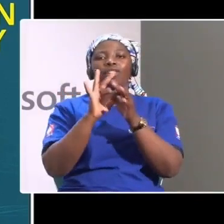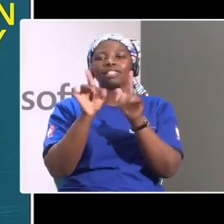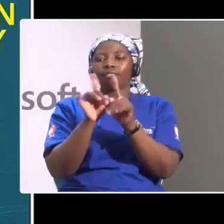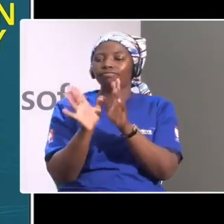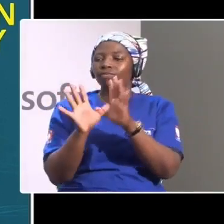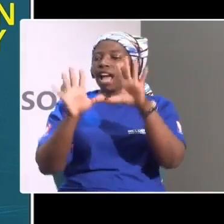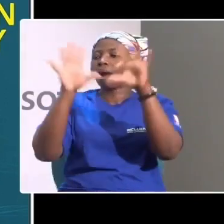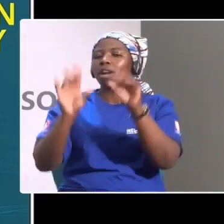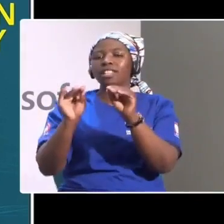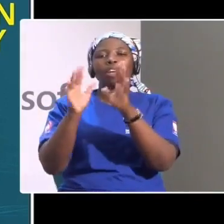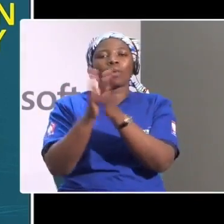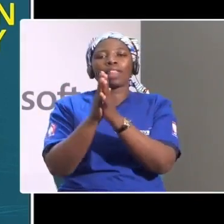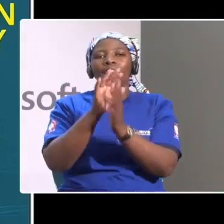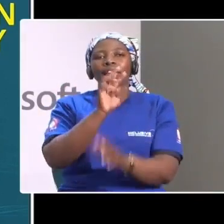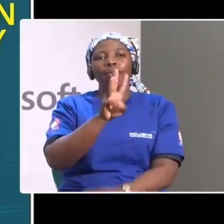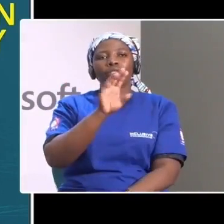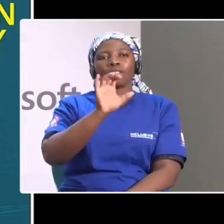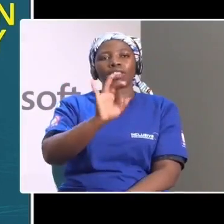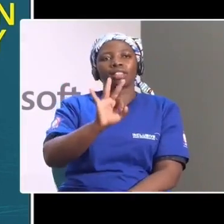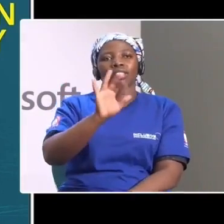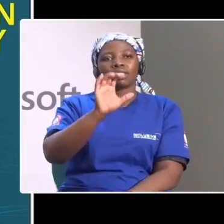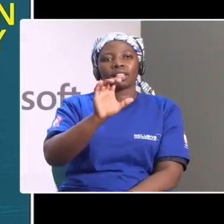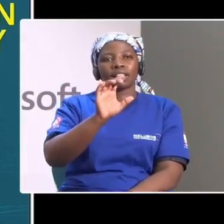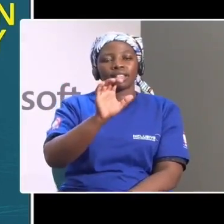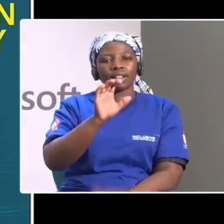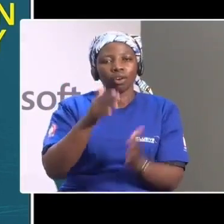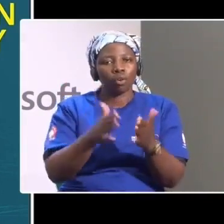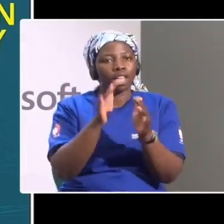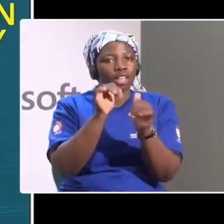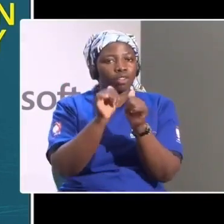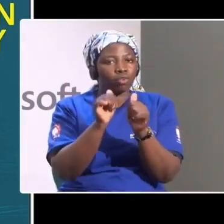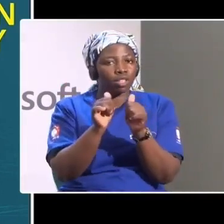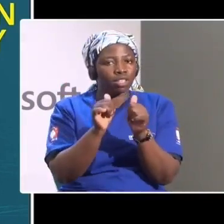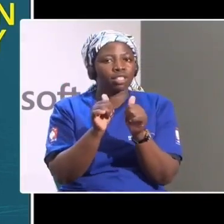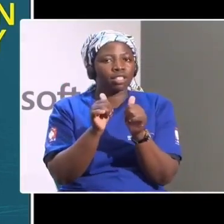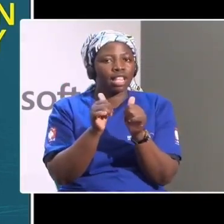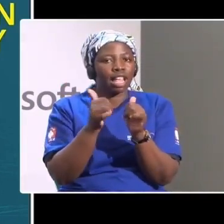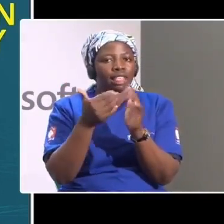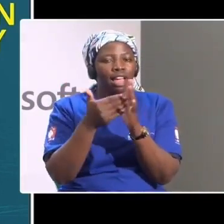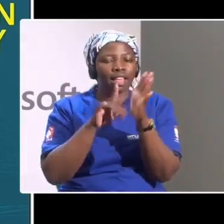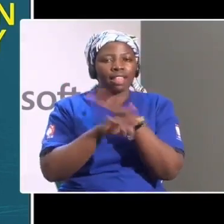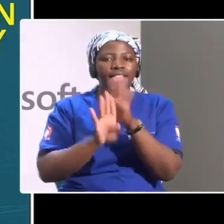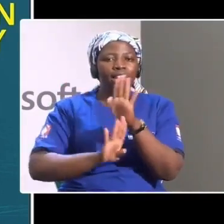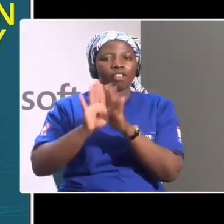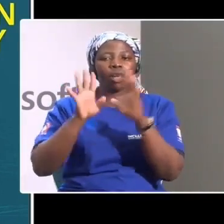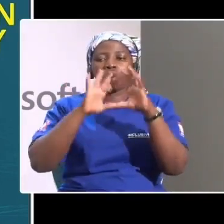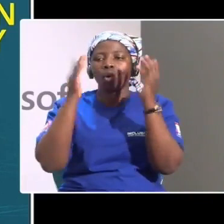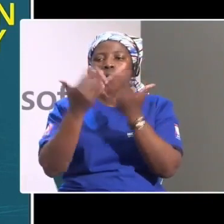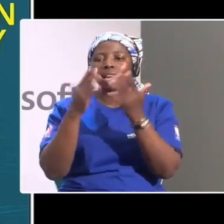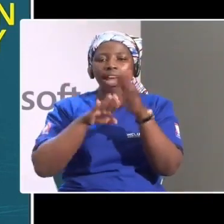harmonization with W3C way, which were pioneers in the development of web accessibility